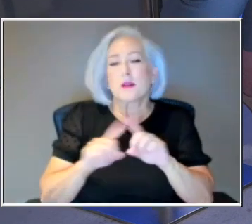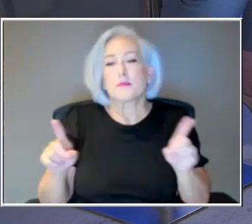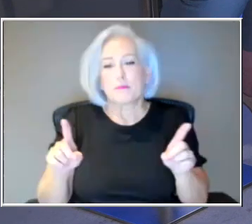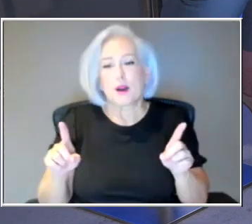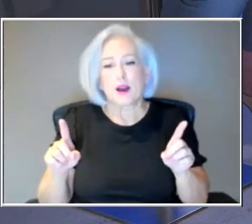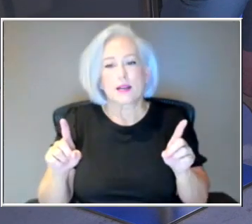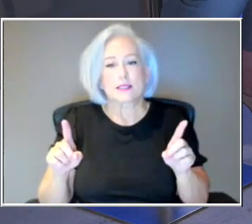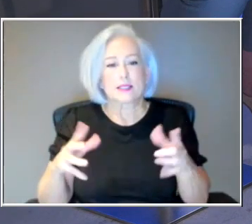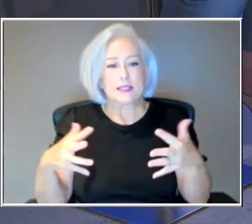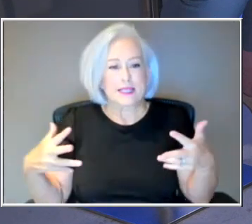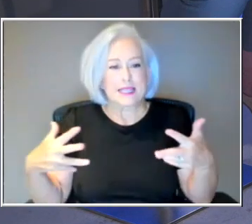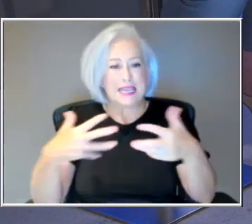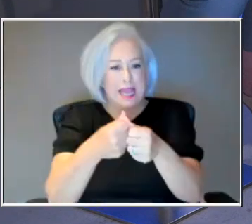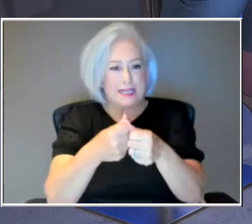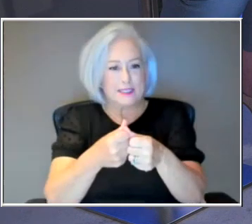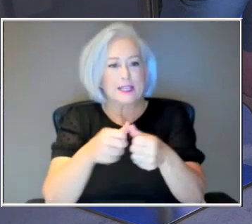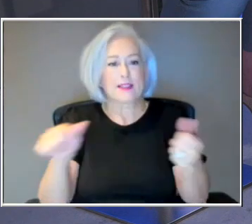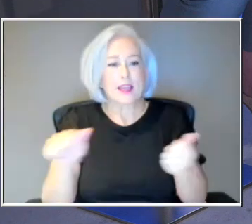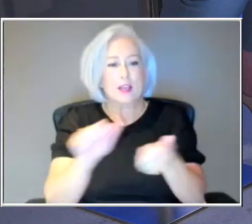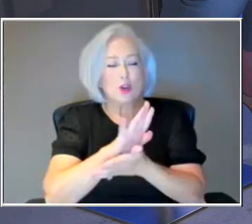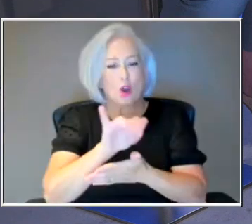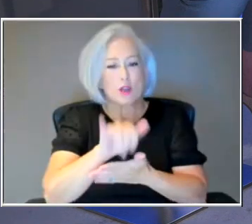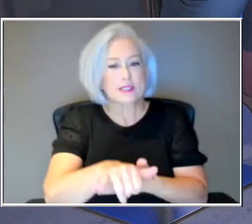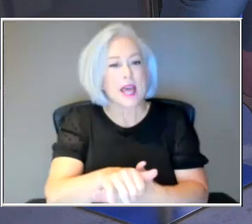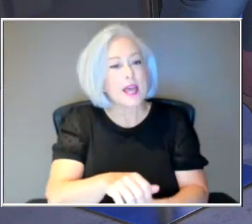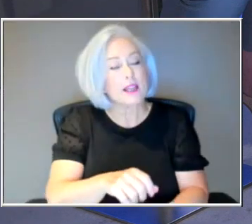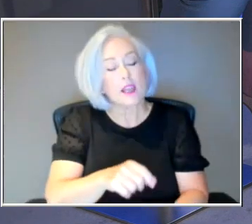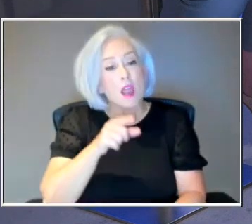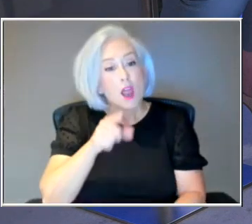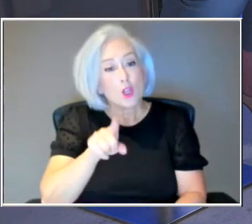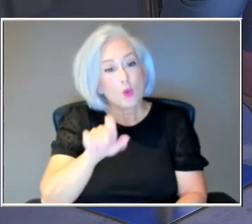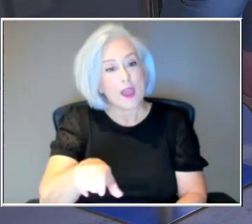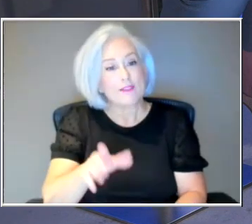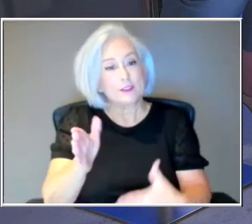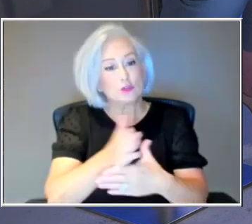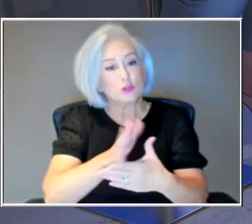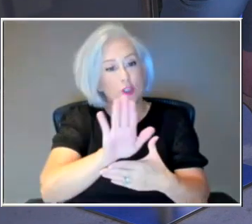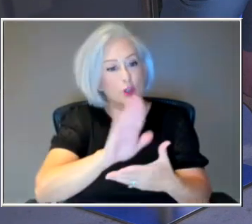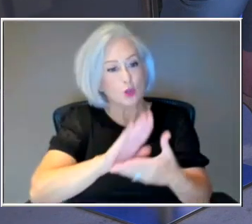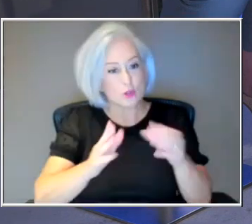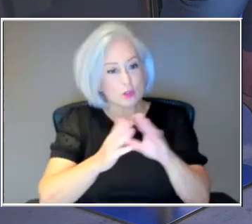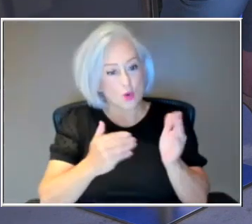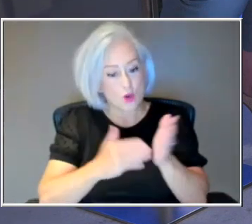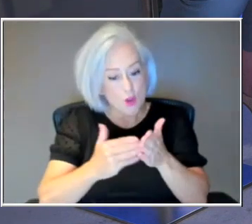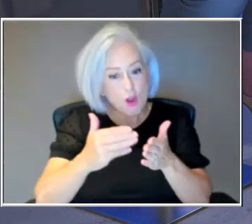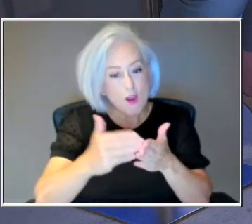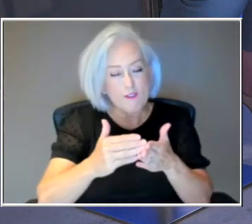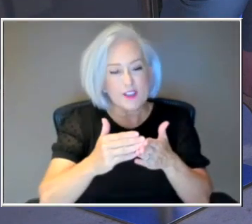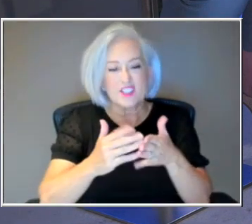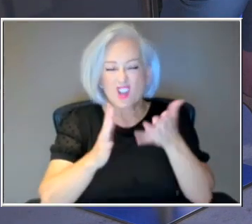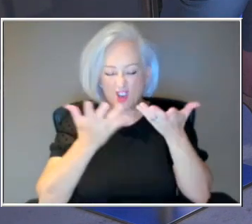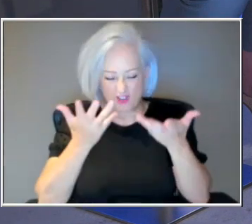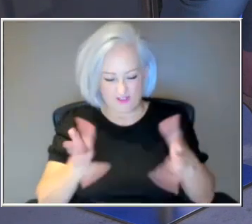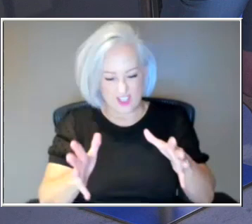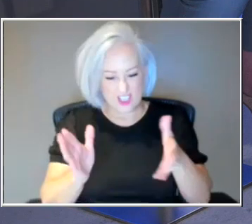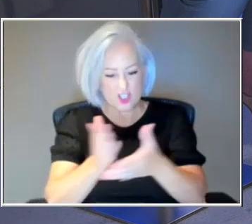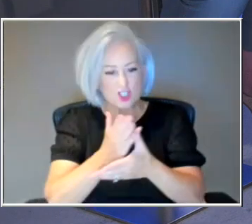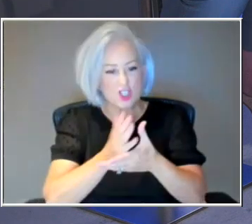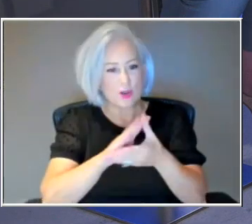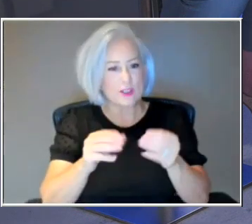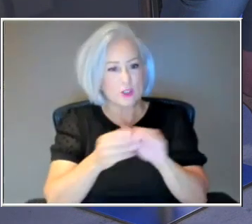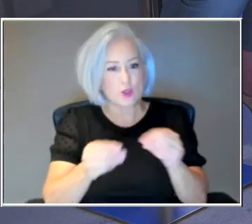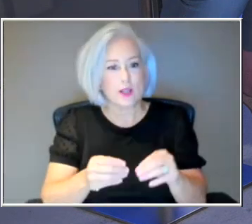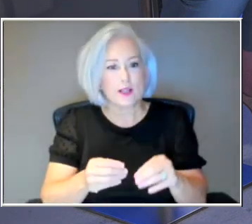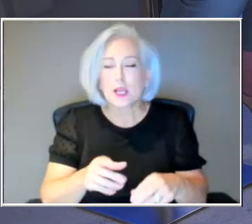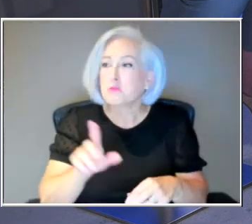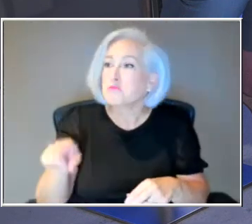that caused this in the first place. So do you feel like you're having to kind of share that story a lot? Have you gotten past that, or when somebody goes, what caused your stroke?